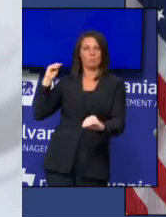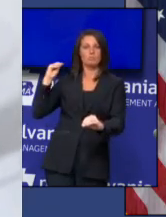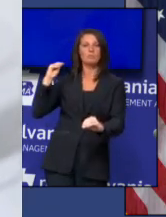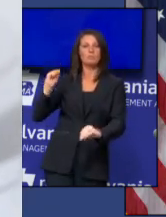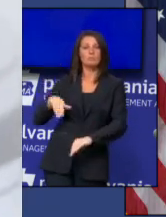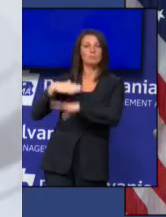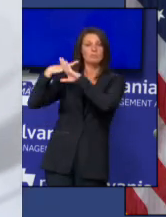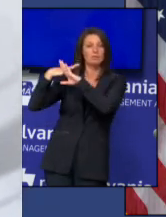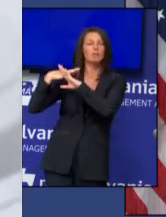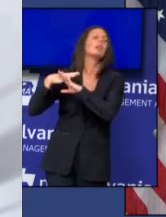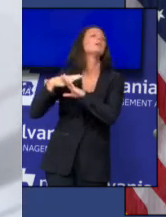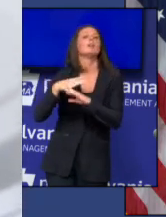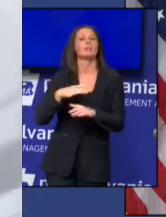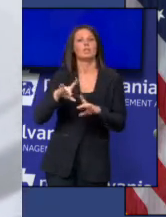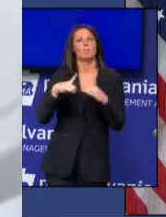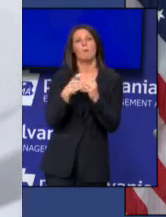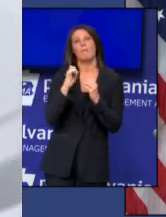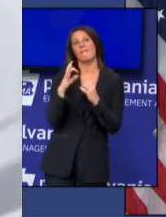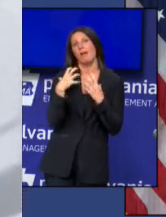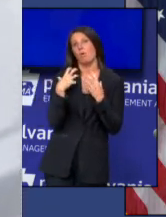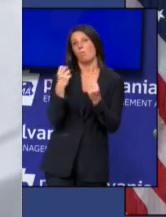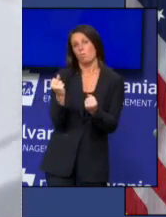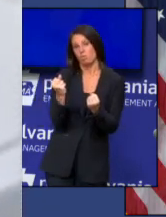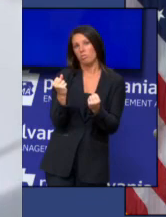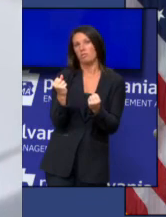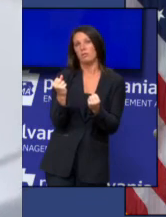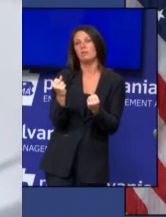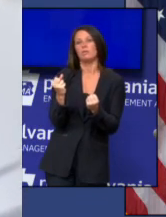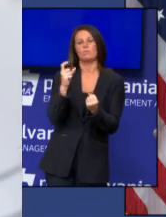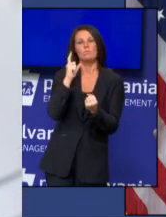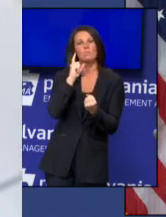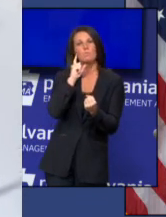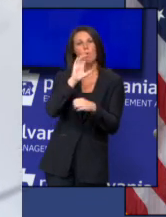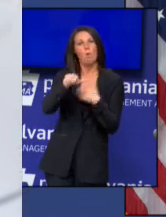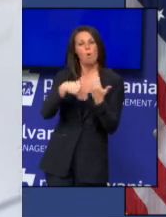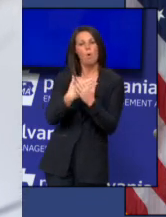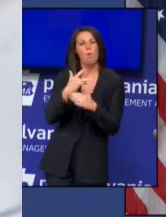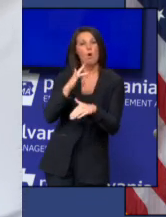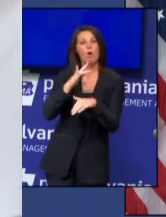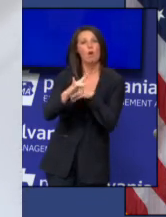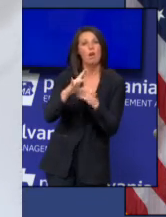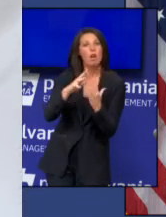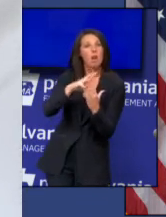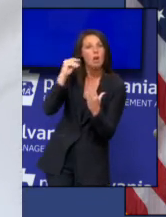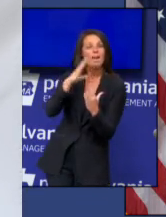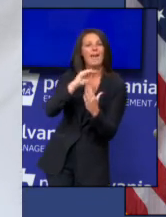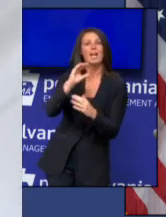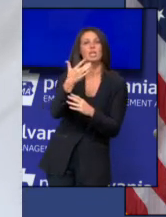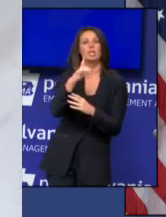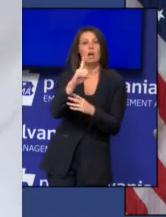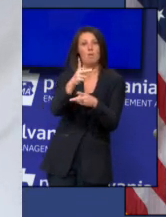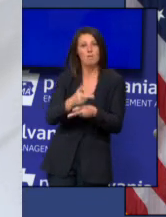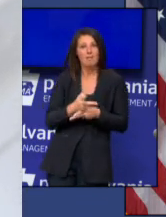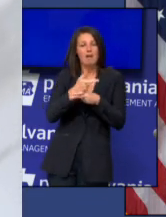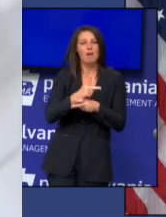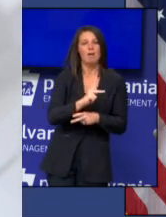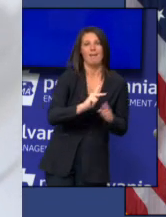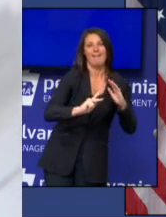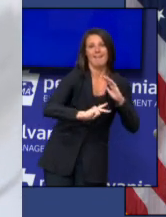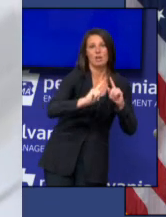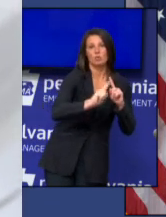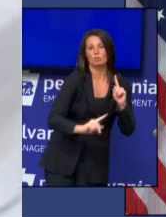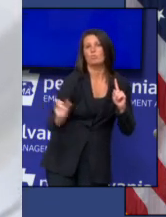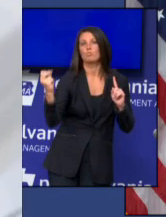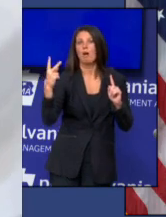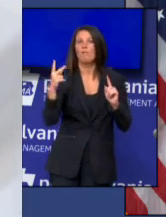to that end, the Department of Health is directing all early learning and child care and K-12 private